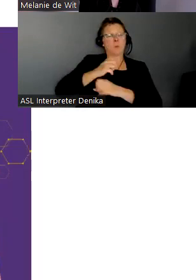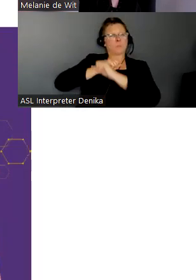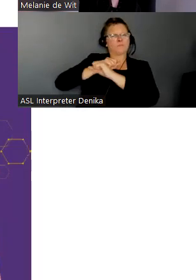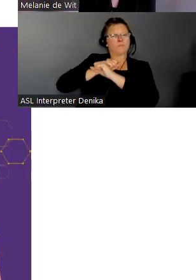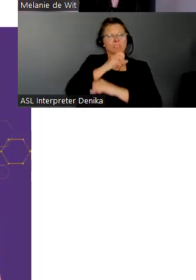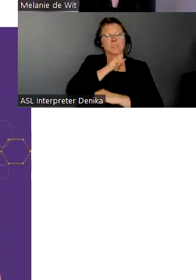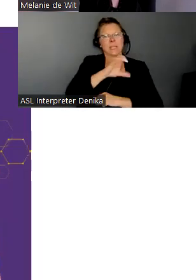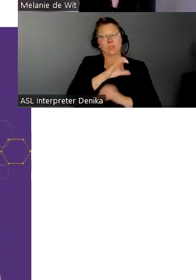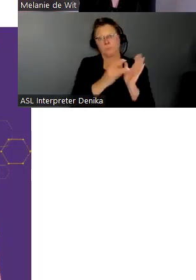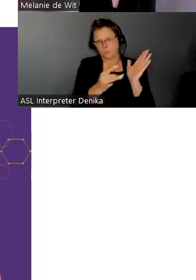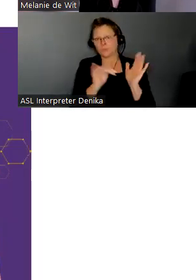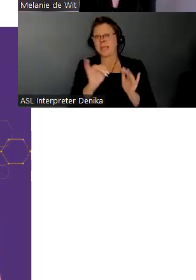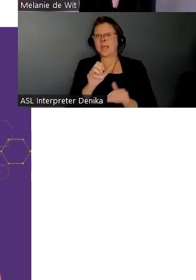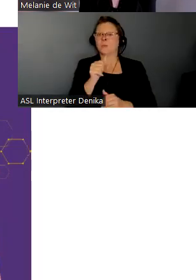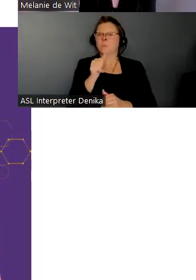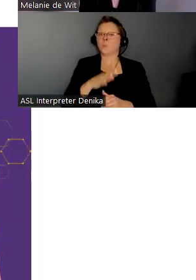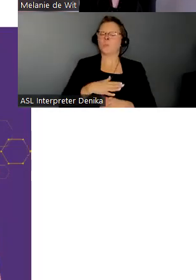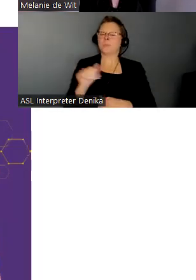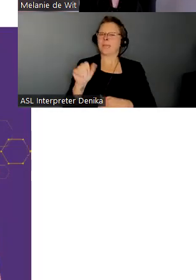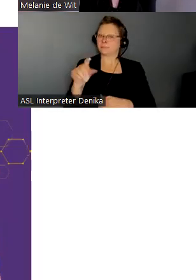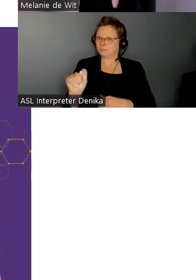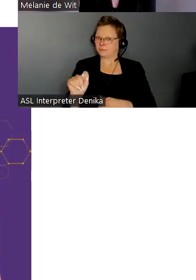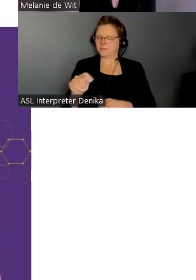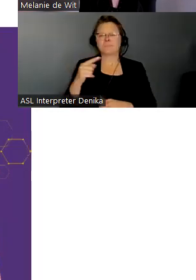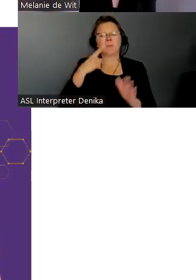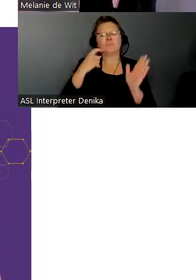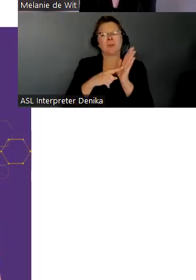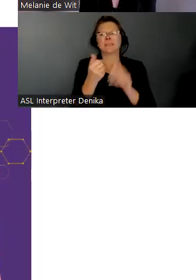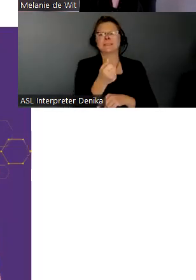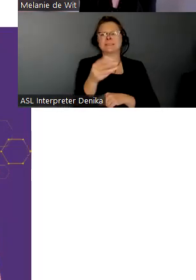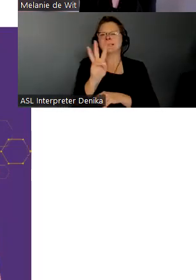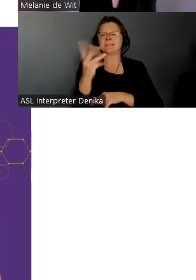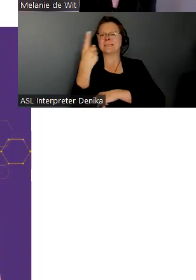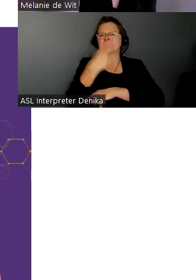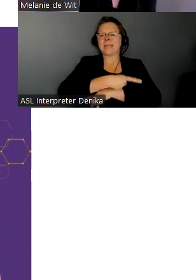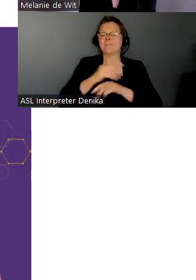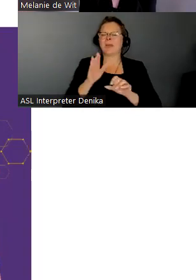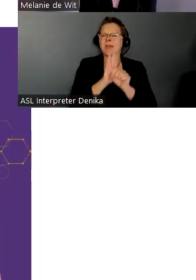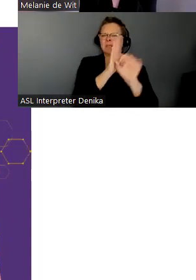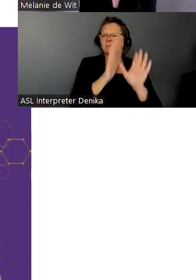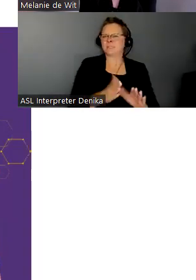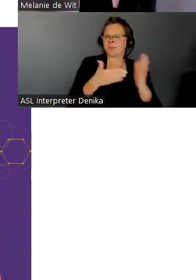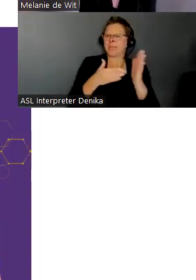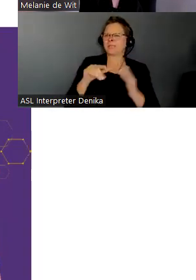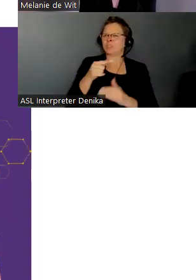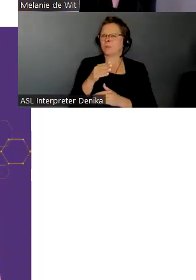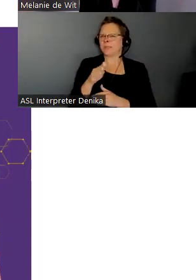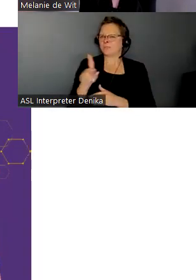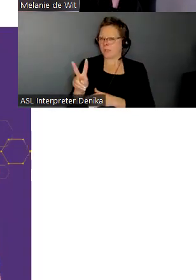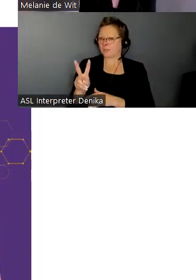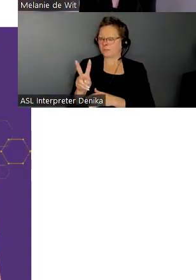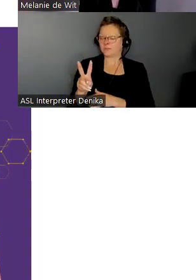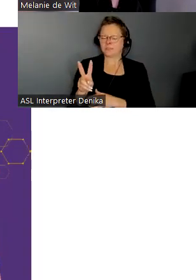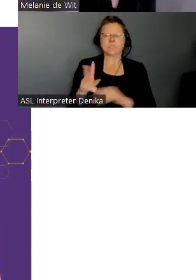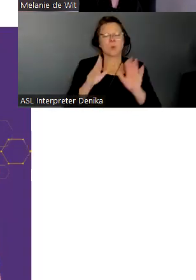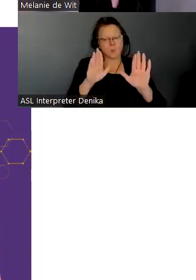Act. And this is in recognition of the 16 days of activism against gender-based violence. So we have a great lineup of